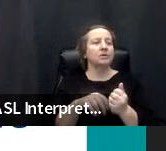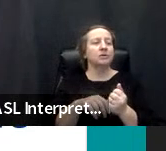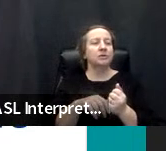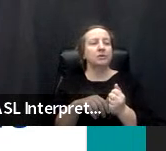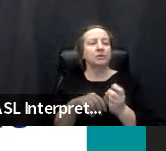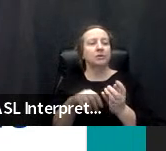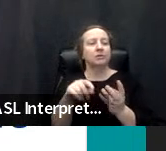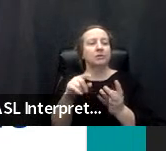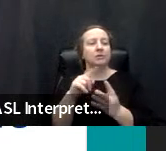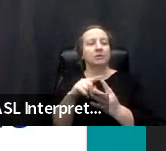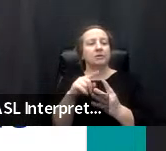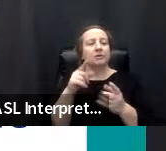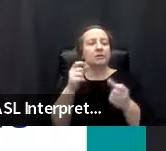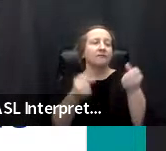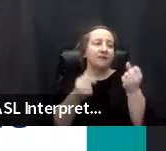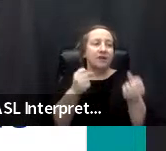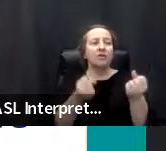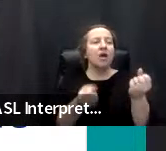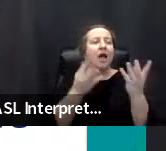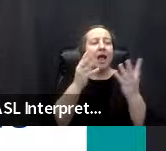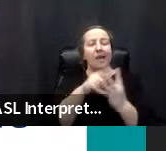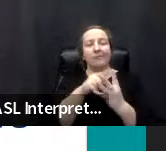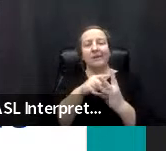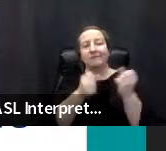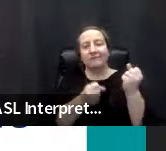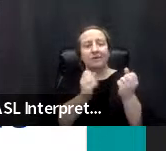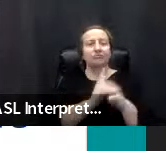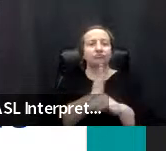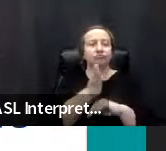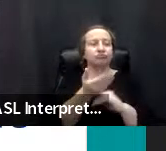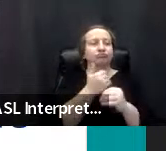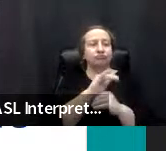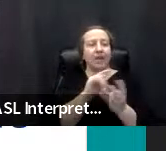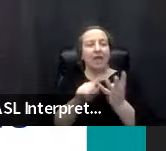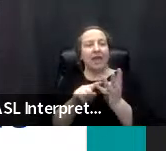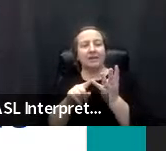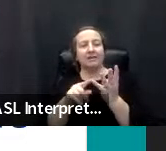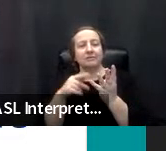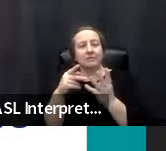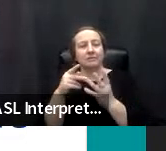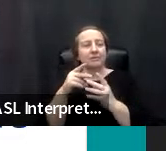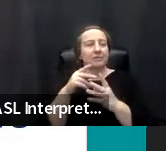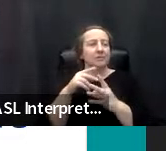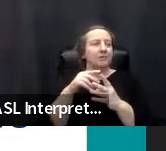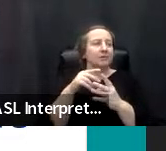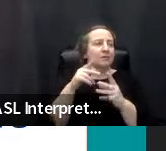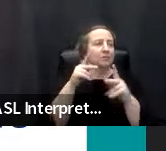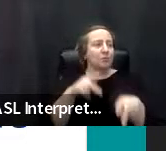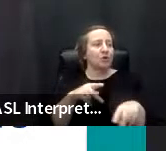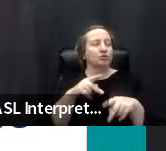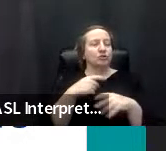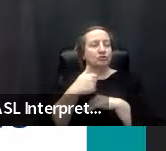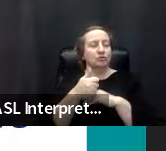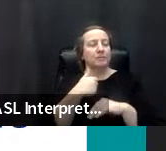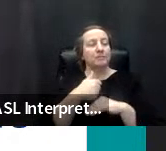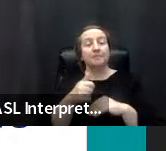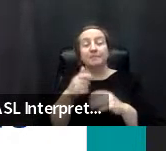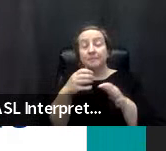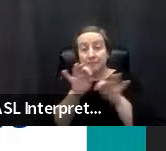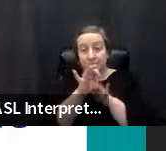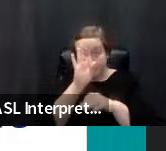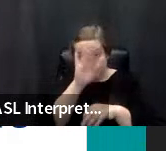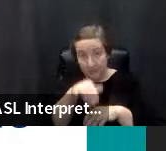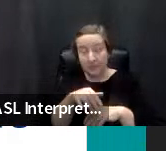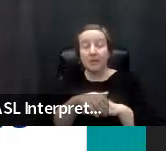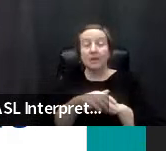talking about overall vehicles crossing the river, and this is showing person trips by mode. Important to note is that the interstate bridge